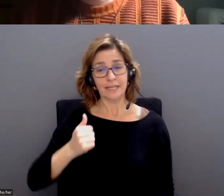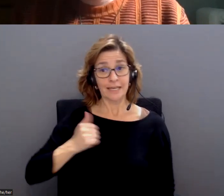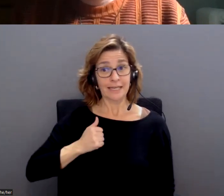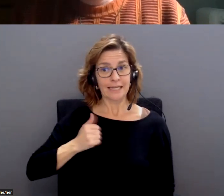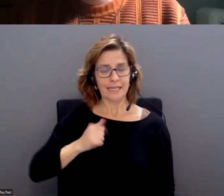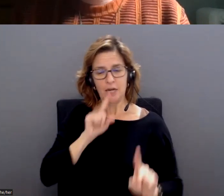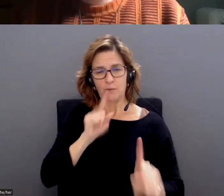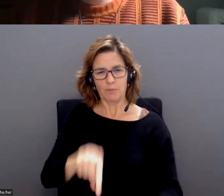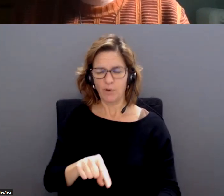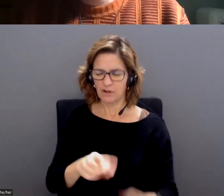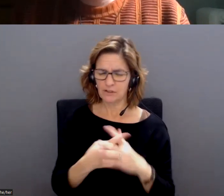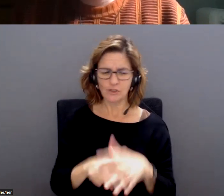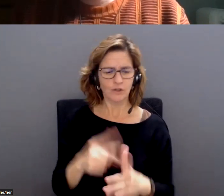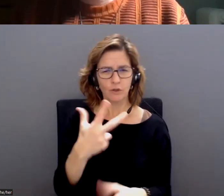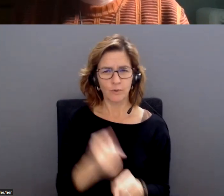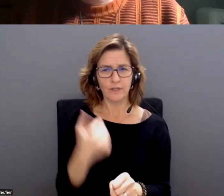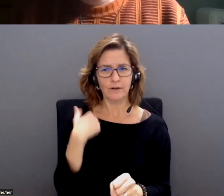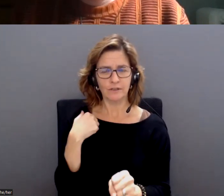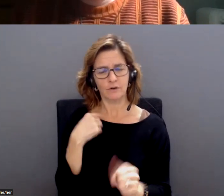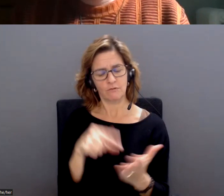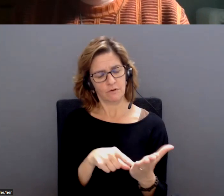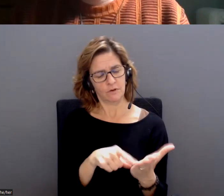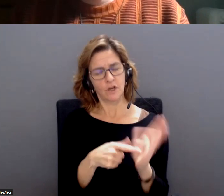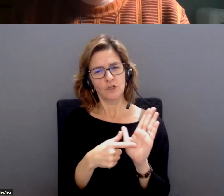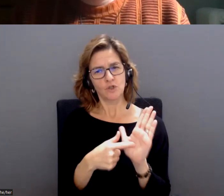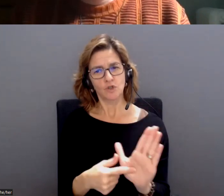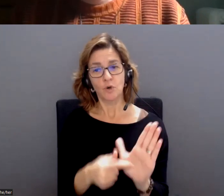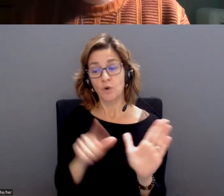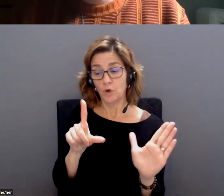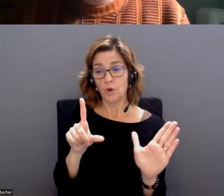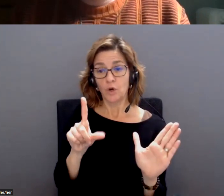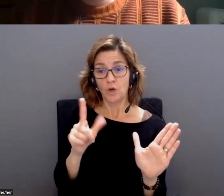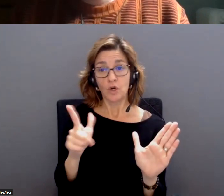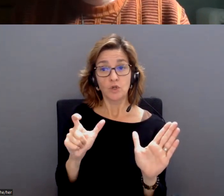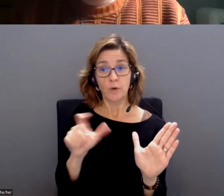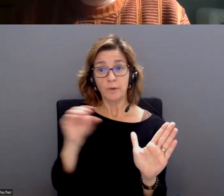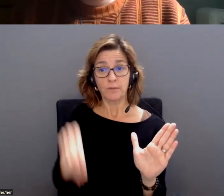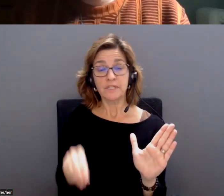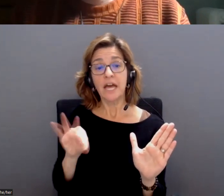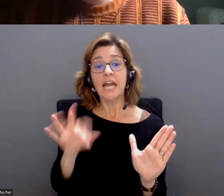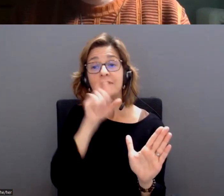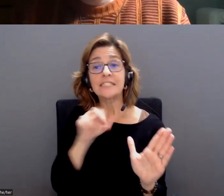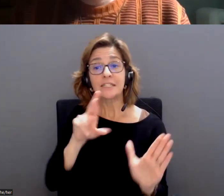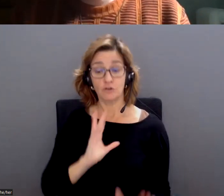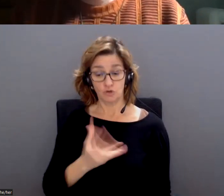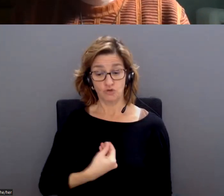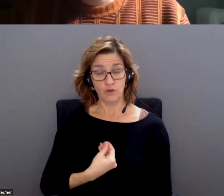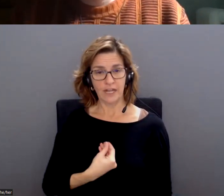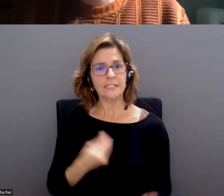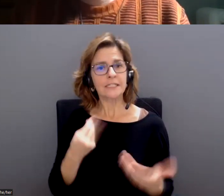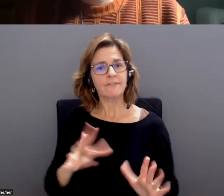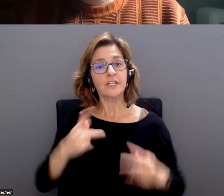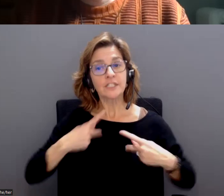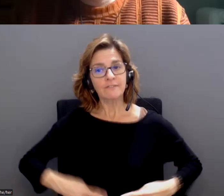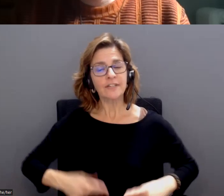about 3 years ago highlighted, I think 21% of trans seniors are physically assaulted just simply for